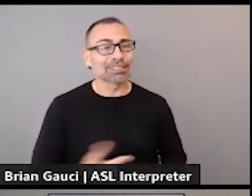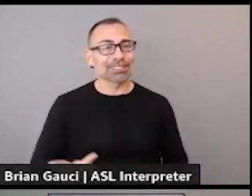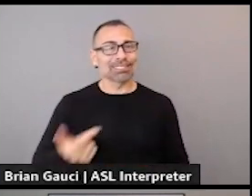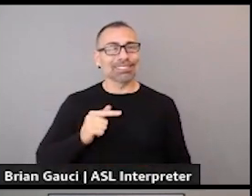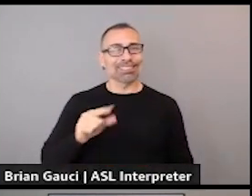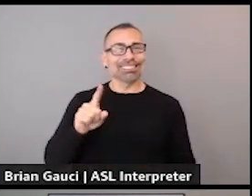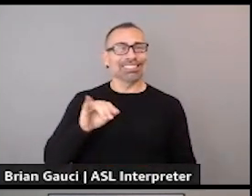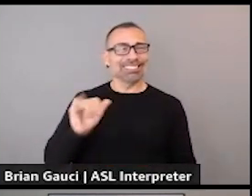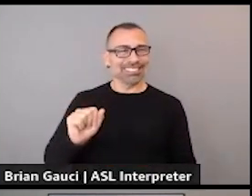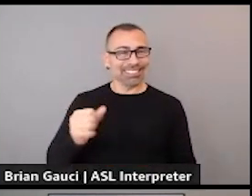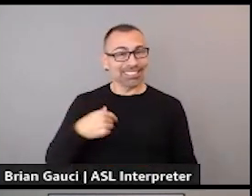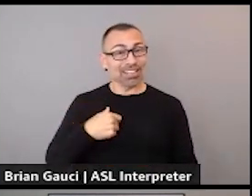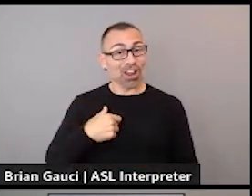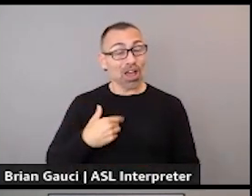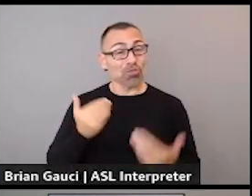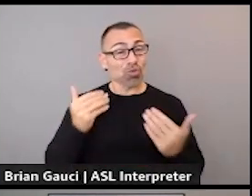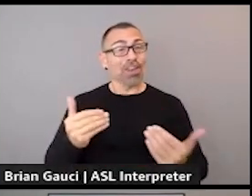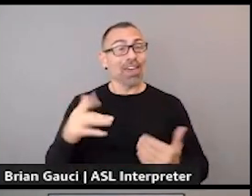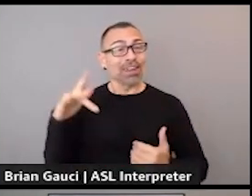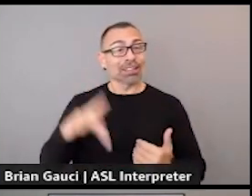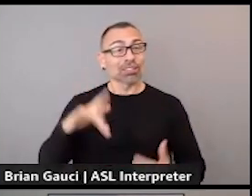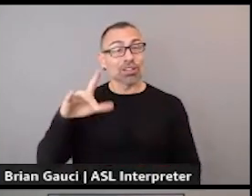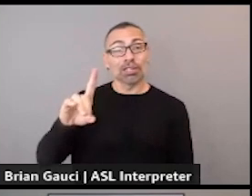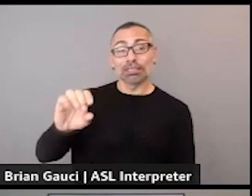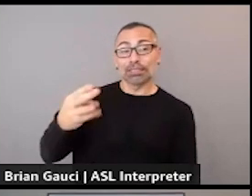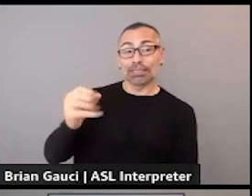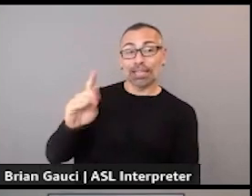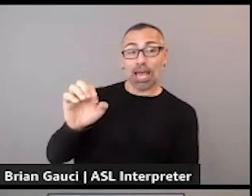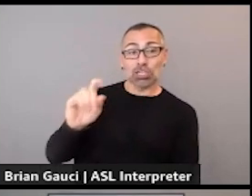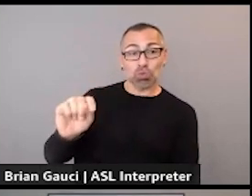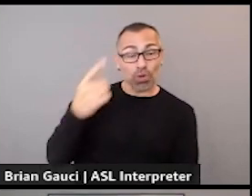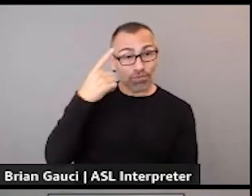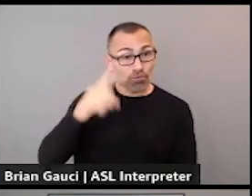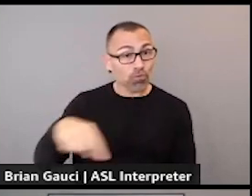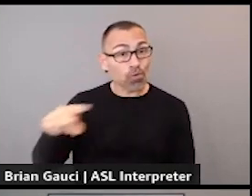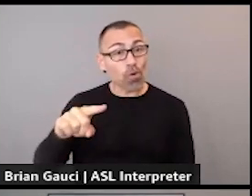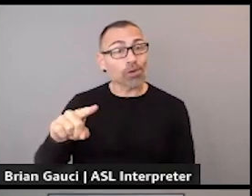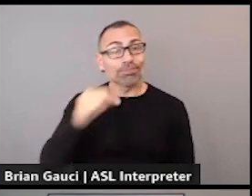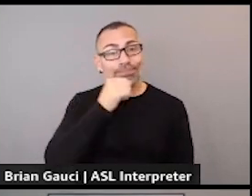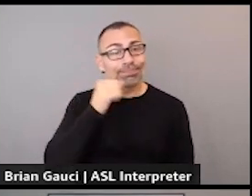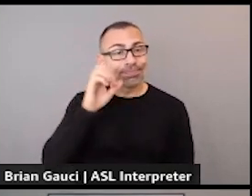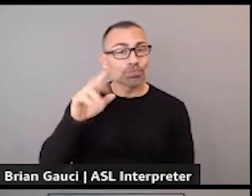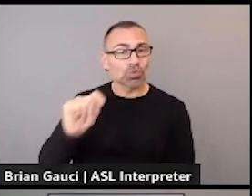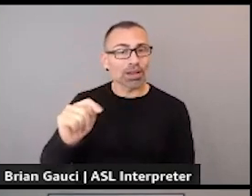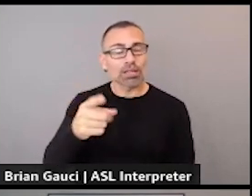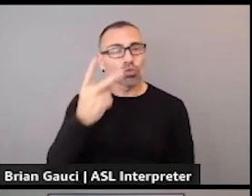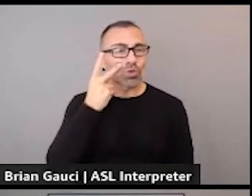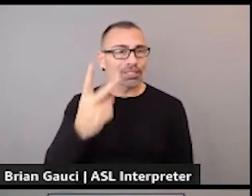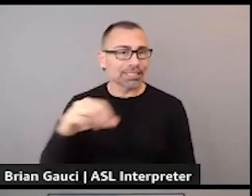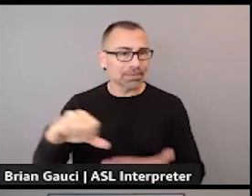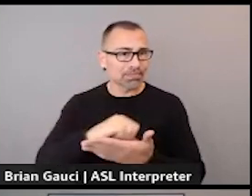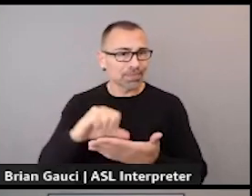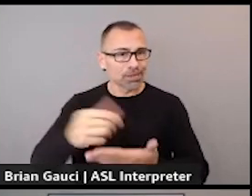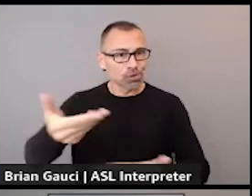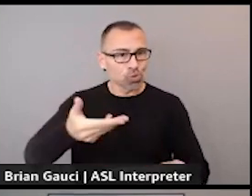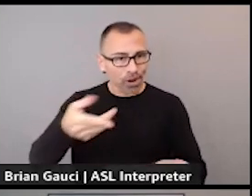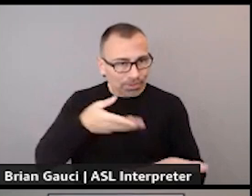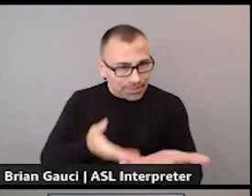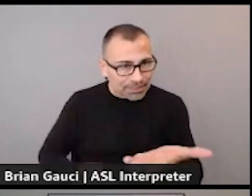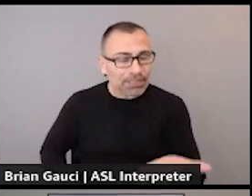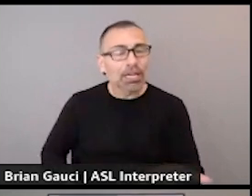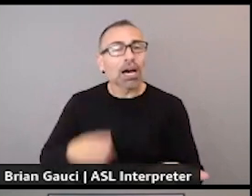because we have only kind of small versions of the machines that we're ultimately going to use. So like a lot of the work that's been done